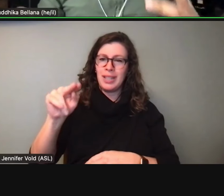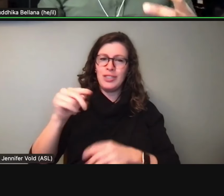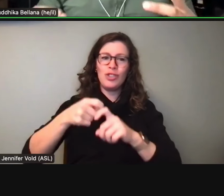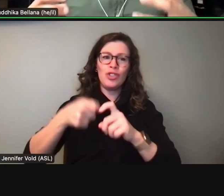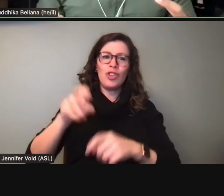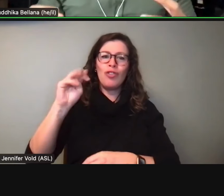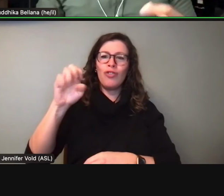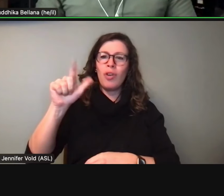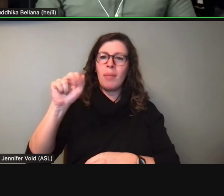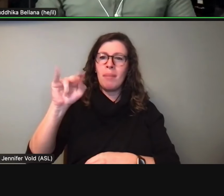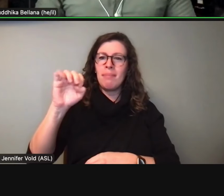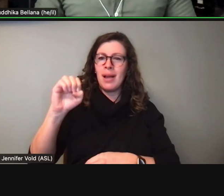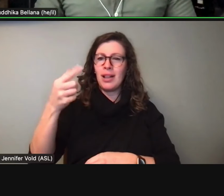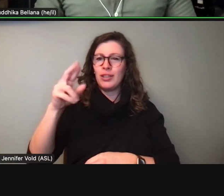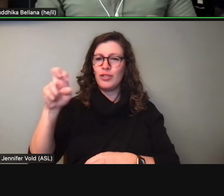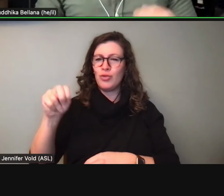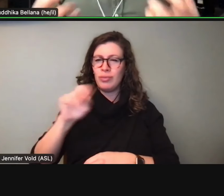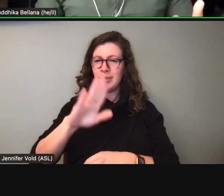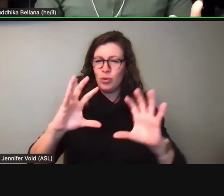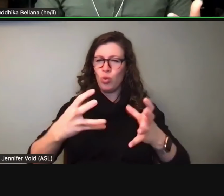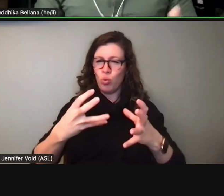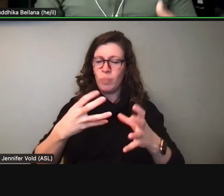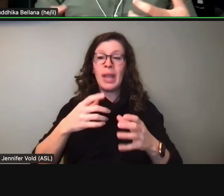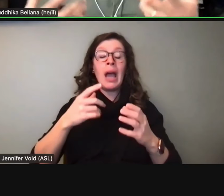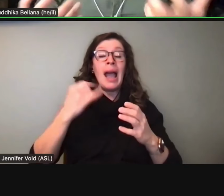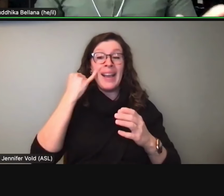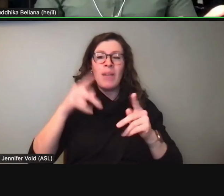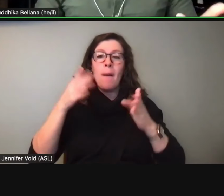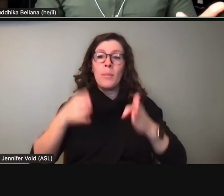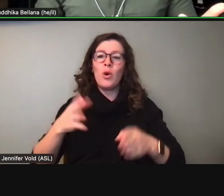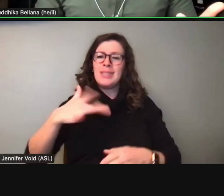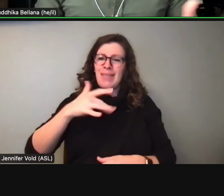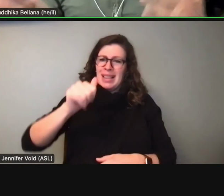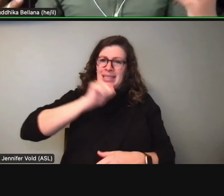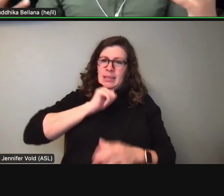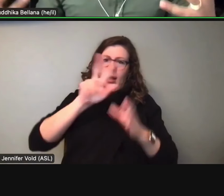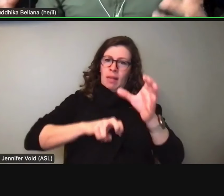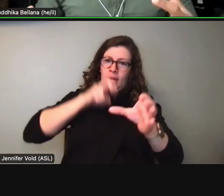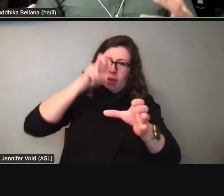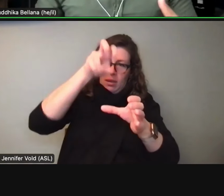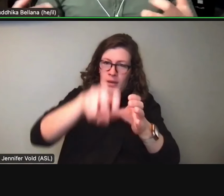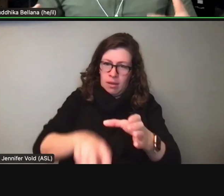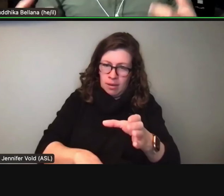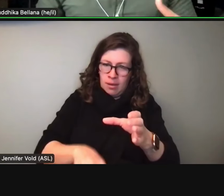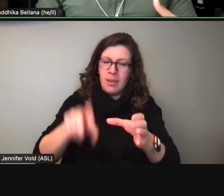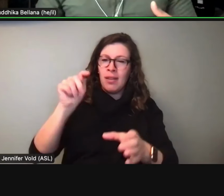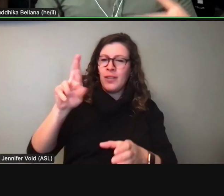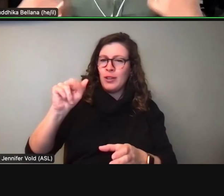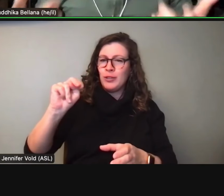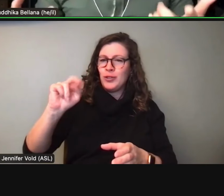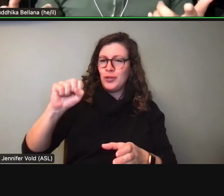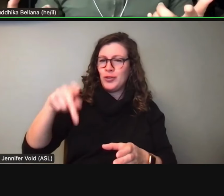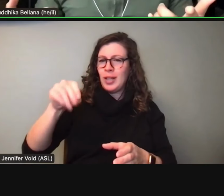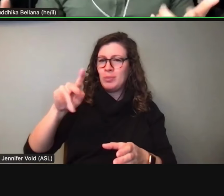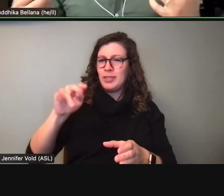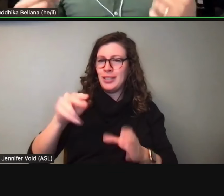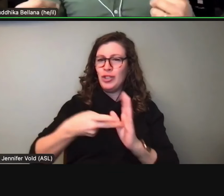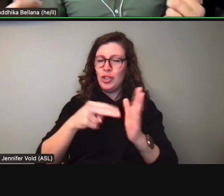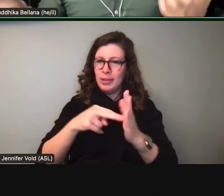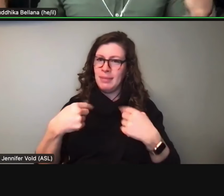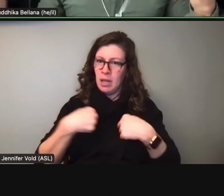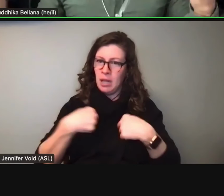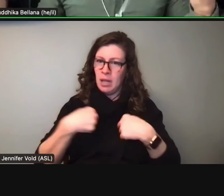which an individual felt transported into the world of the story. So you can kind of think of it as the extent to which you're in the story world